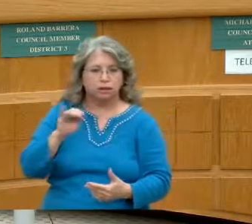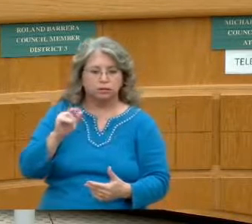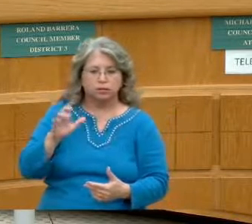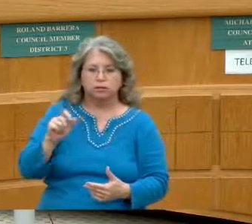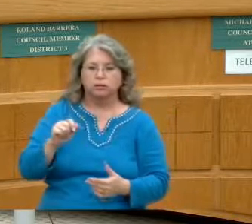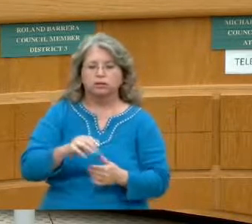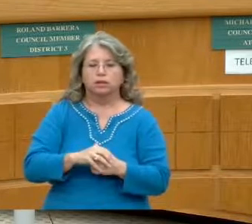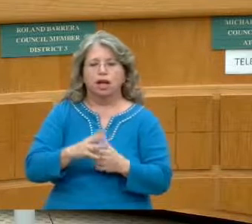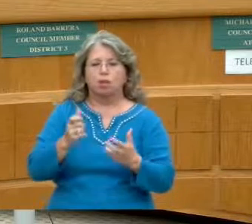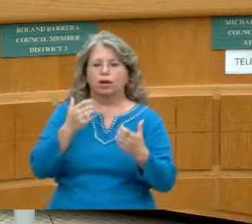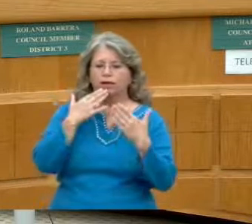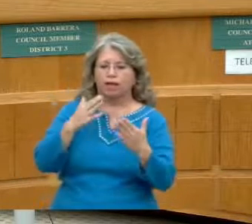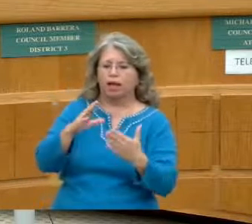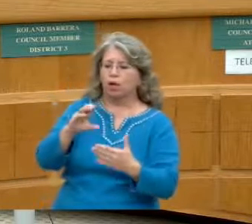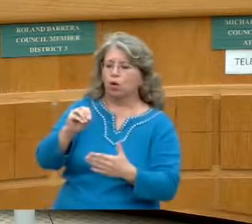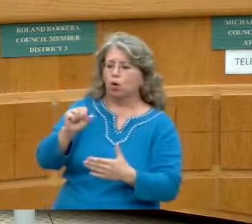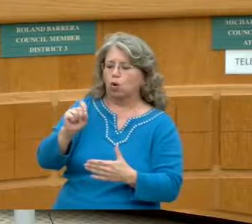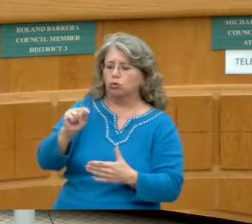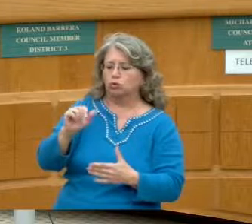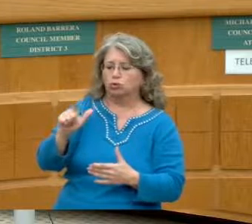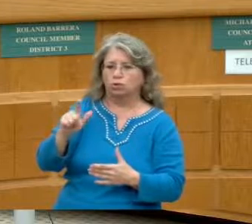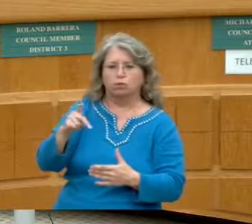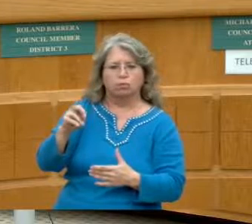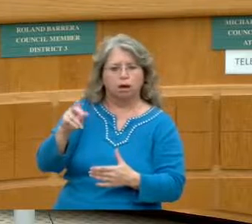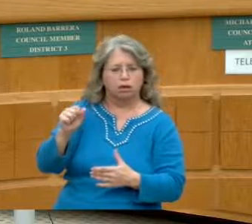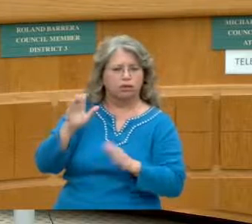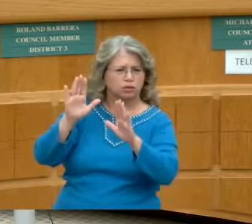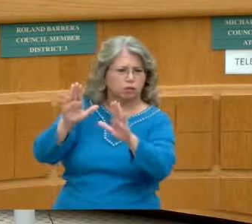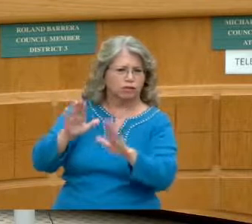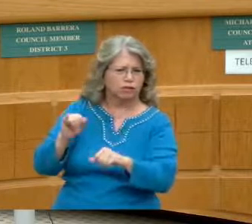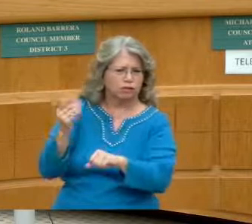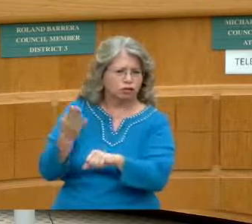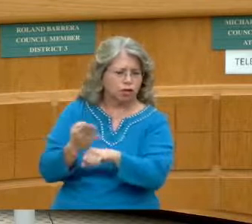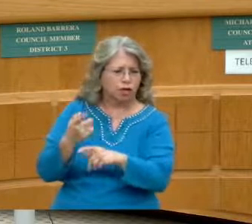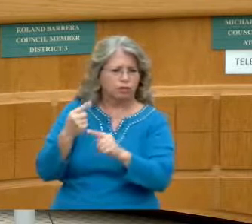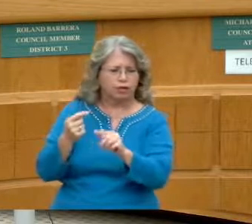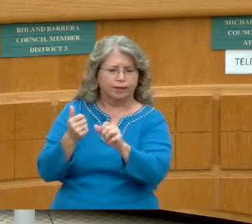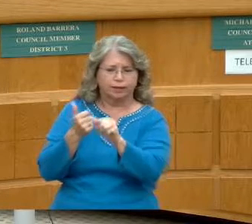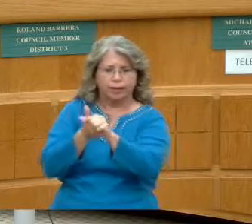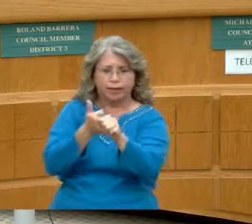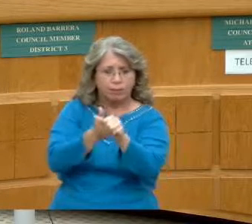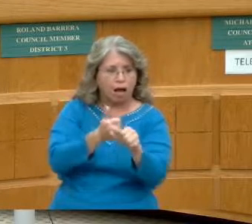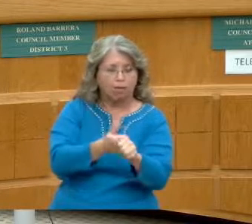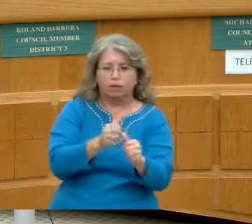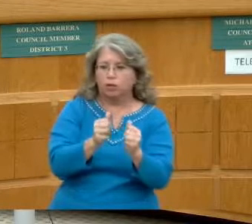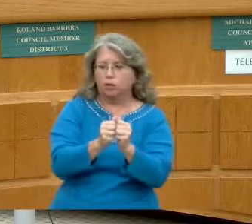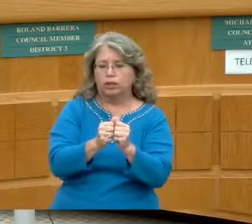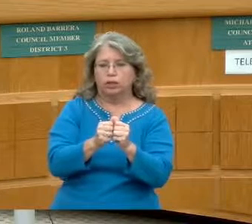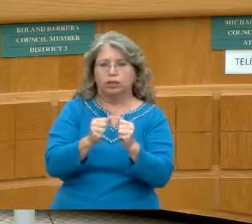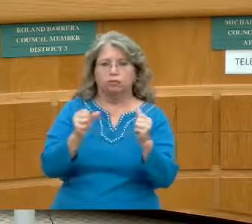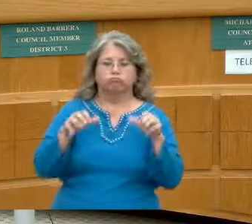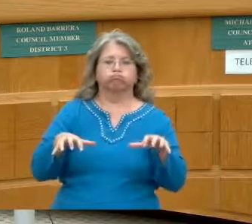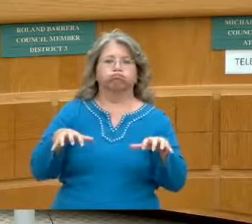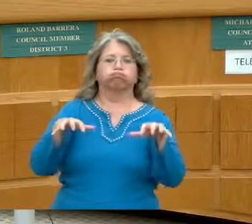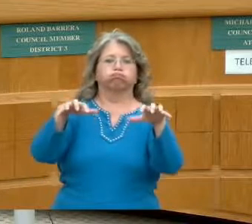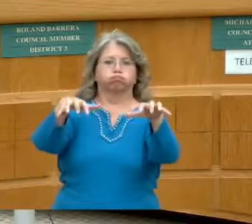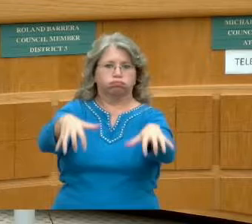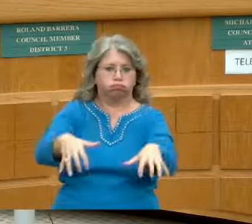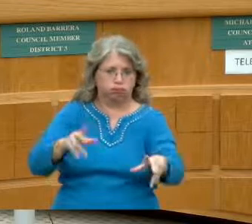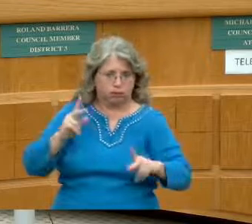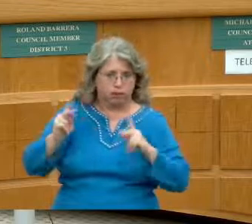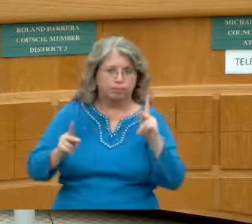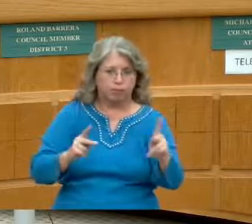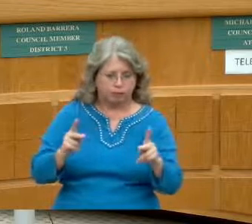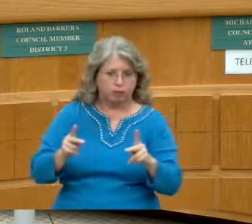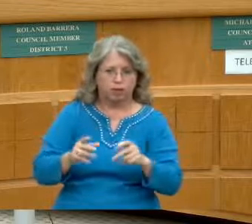Parks, who did an amazing job trying to keep up with all of the really just the voluminous amount of people with